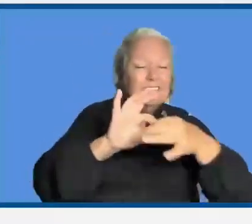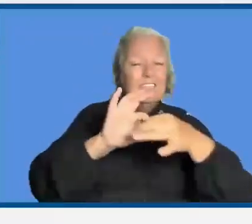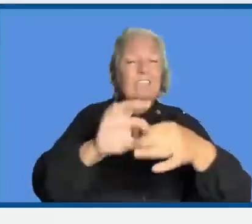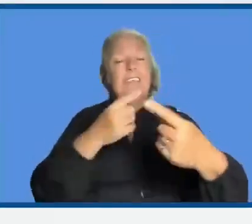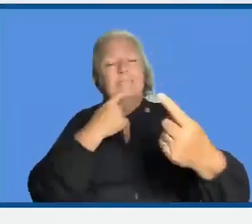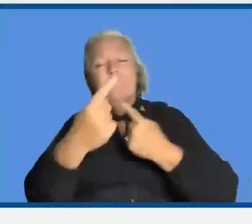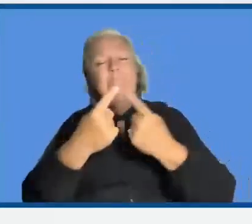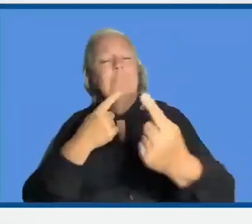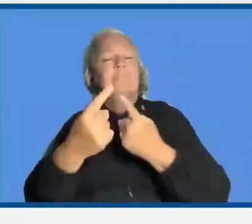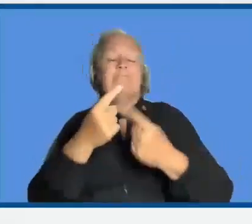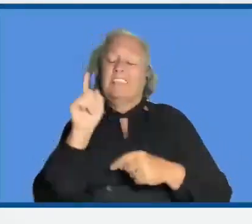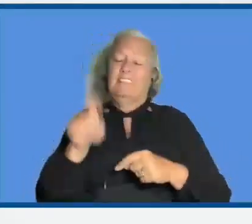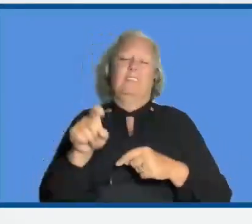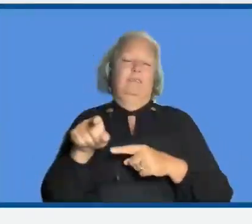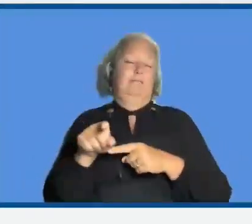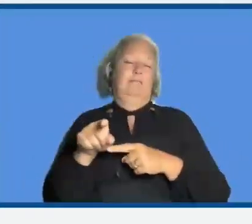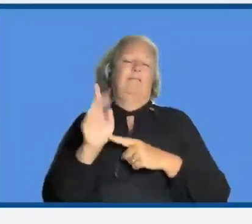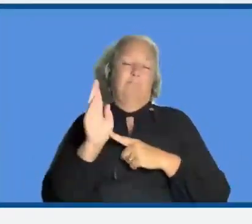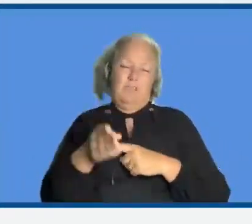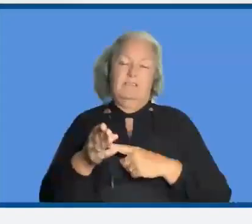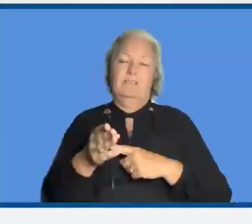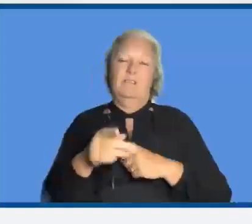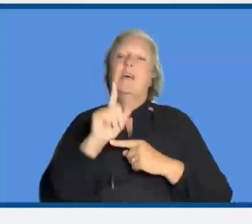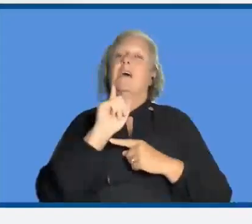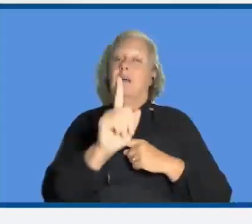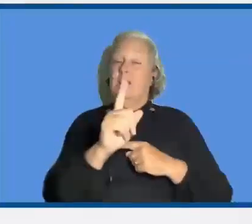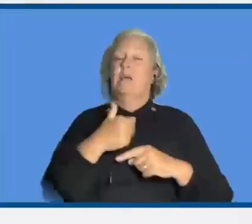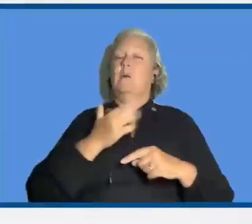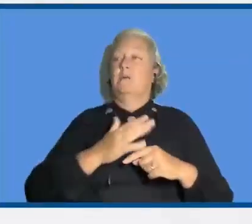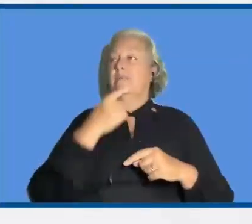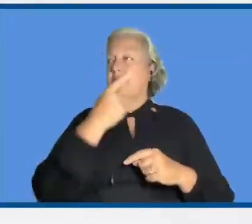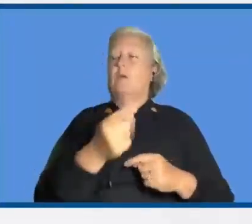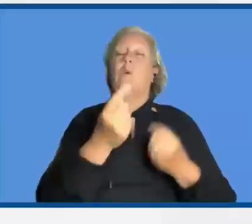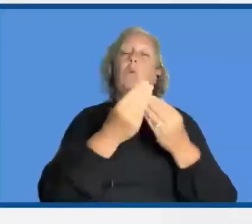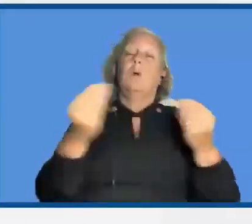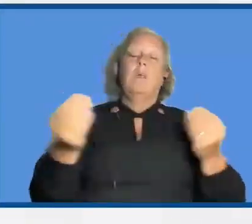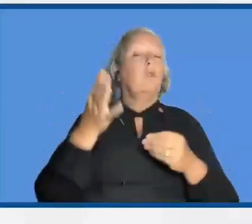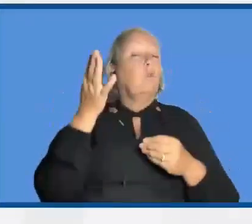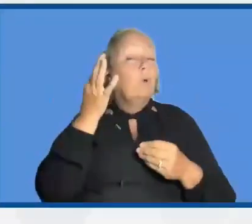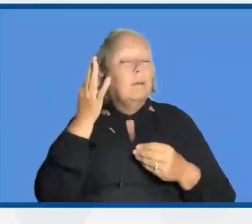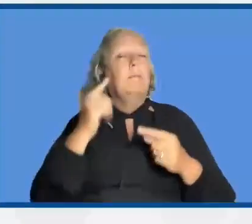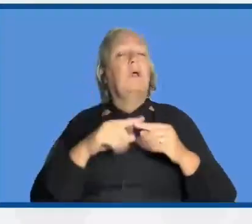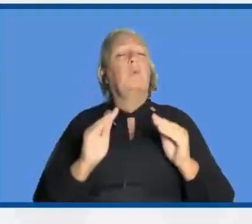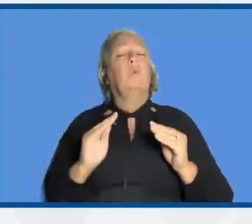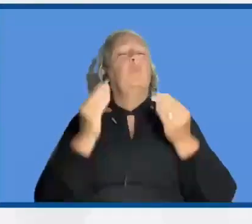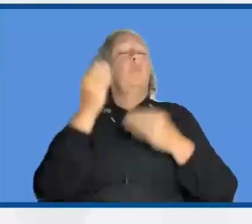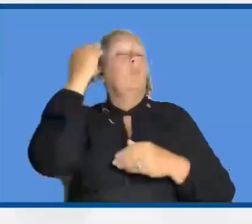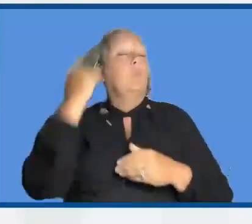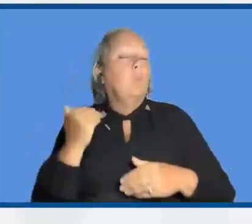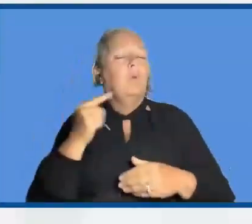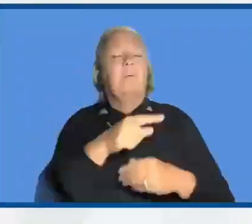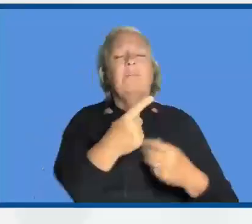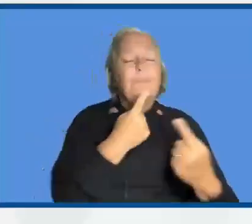out that there are many women and girls that are going to university to learn about the